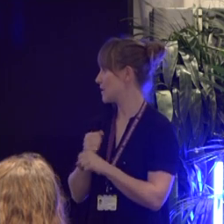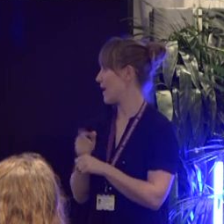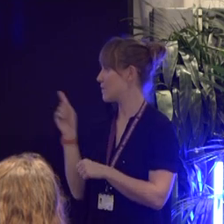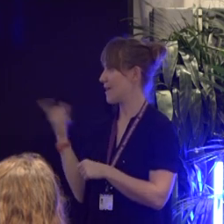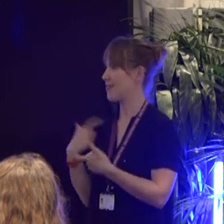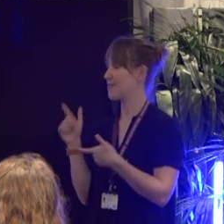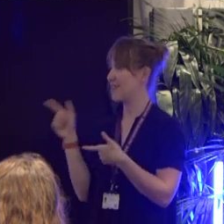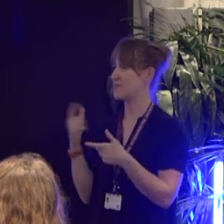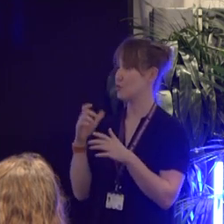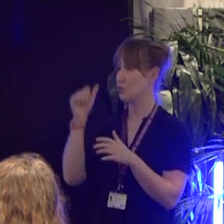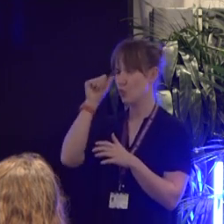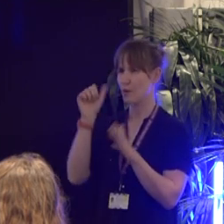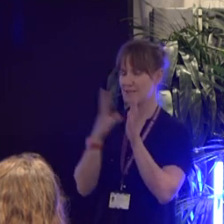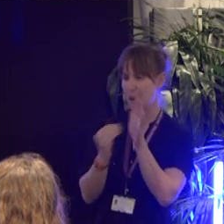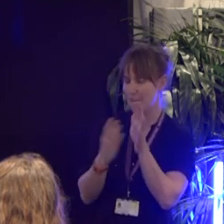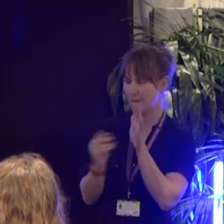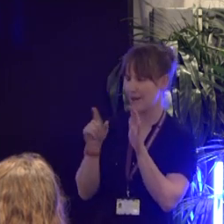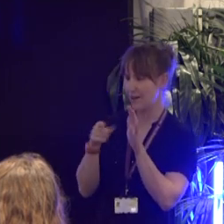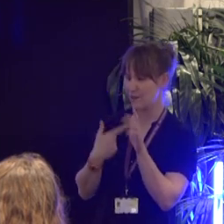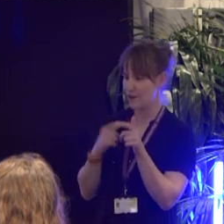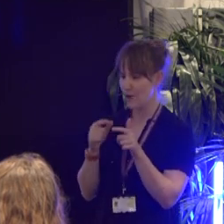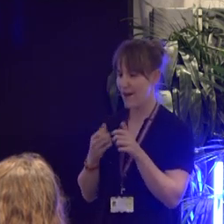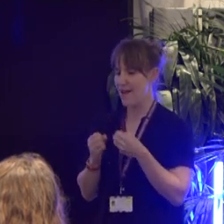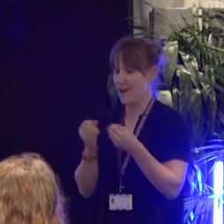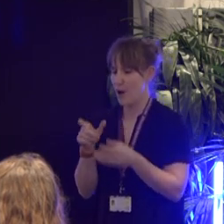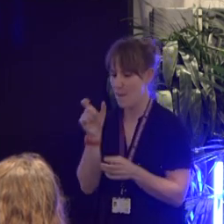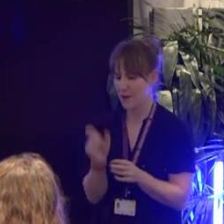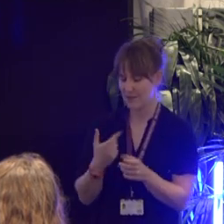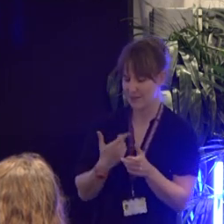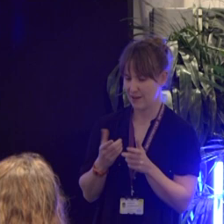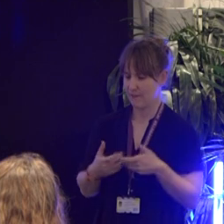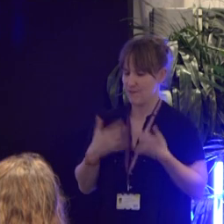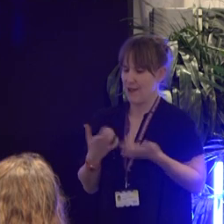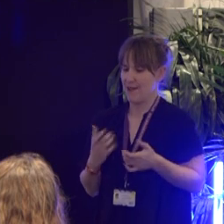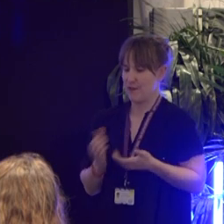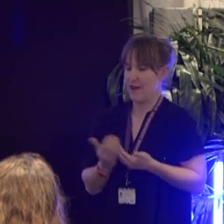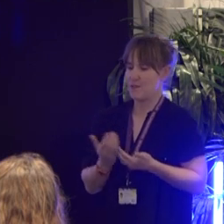mastery. Yeah, just enough to feel you've got the hang of it, but just enough to keep you pushing.